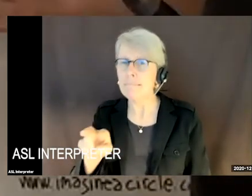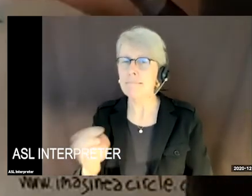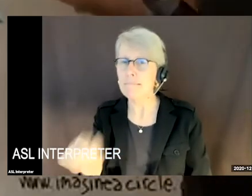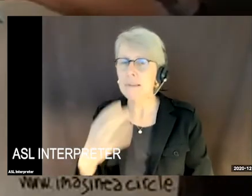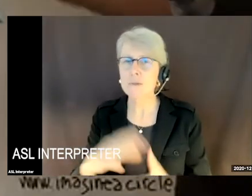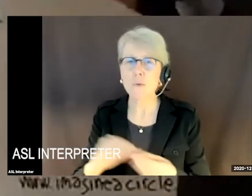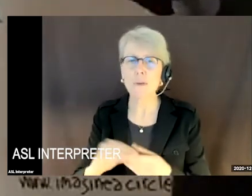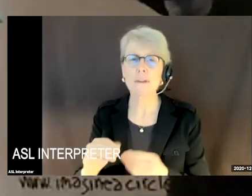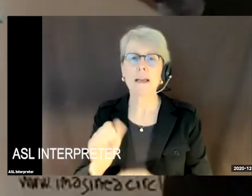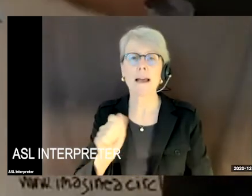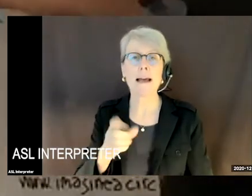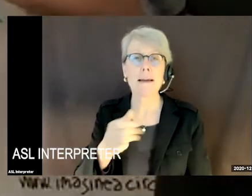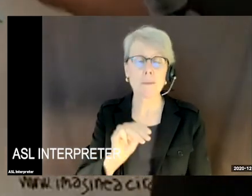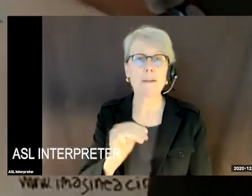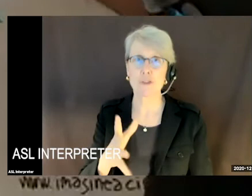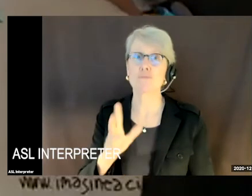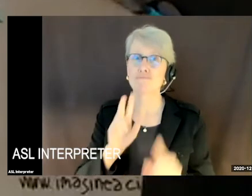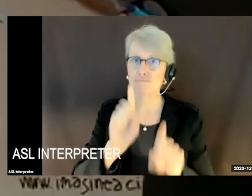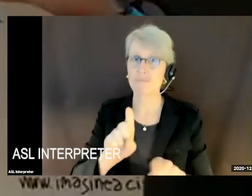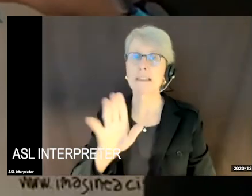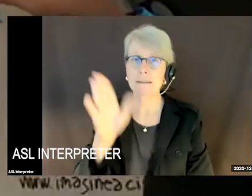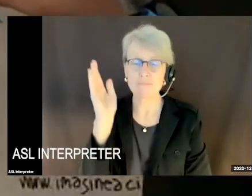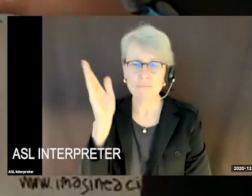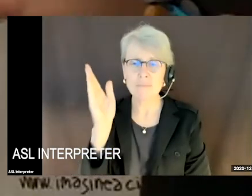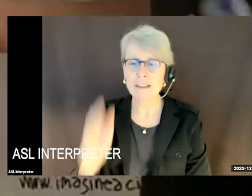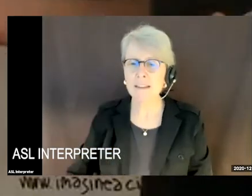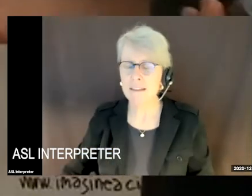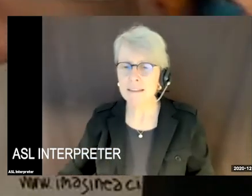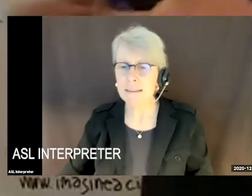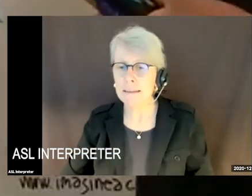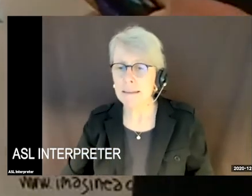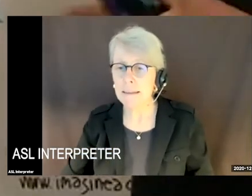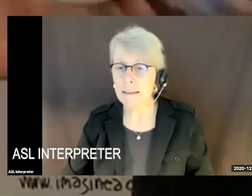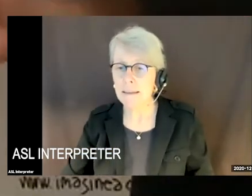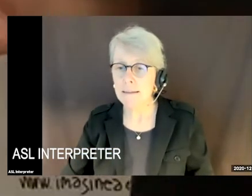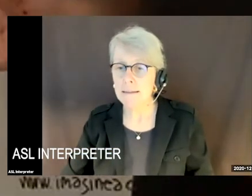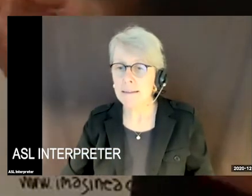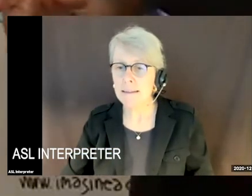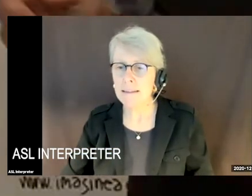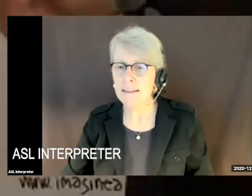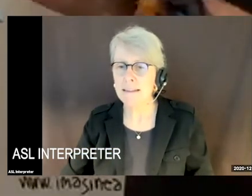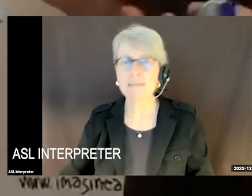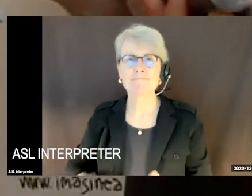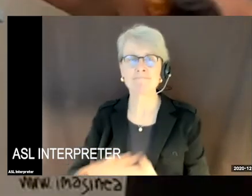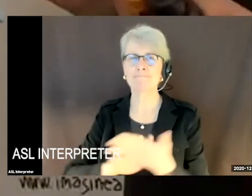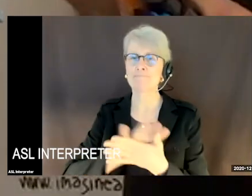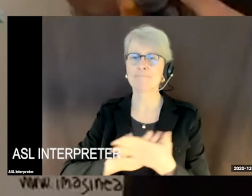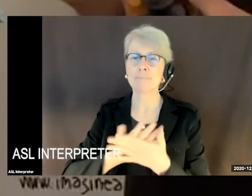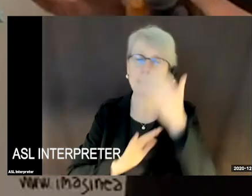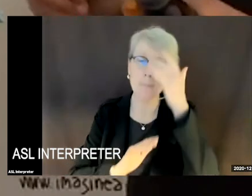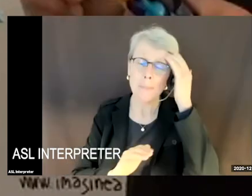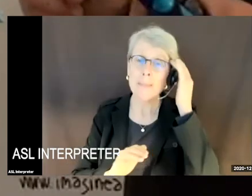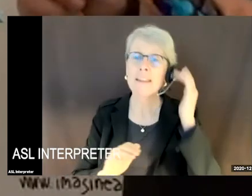with Adam's story. And I've been to a few presentations of Adam's, and I'm always blown away. And I have to tell you, this is like one of